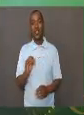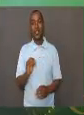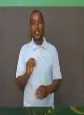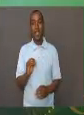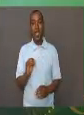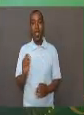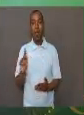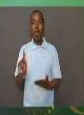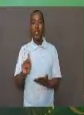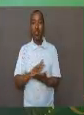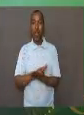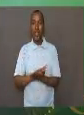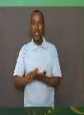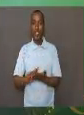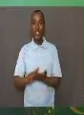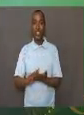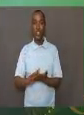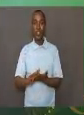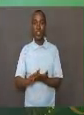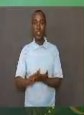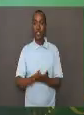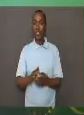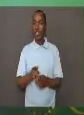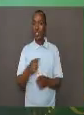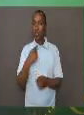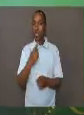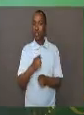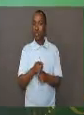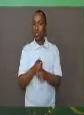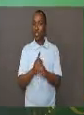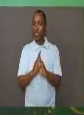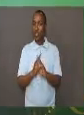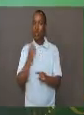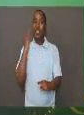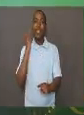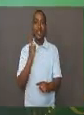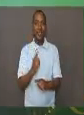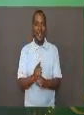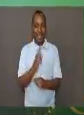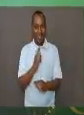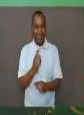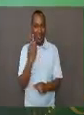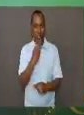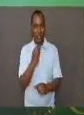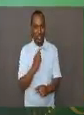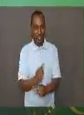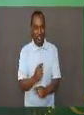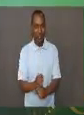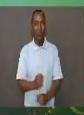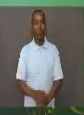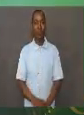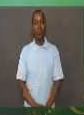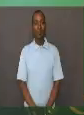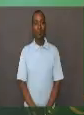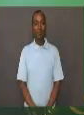and pasteurization. If you got these answers correct, well done.